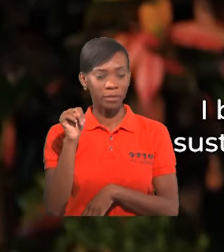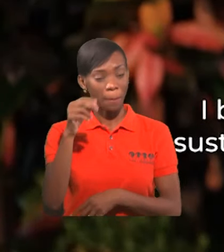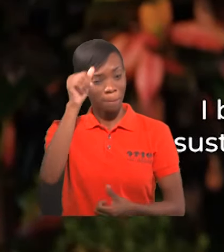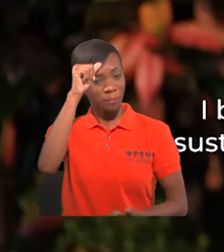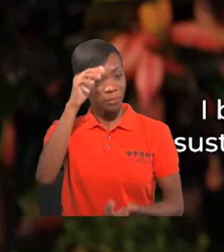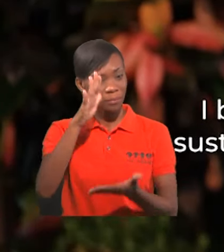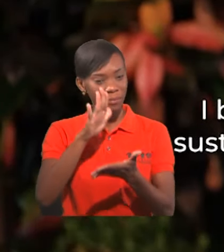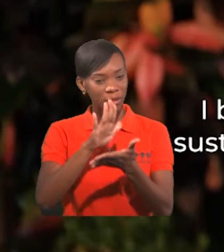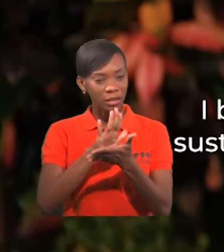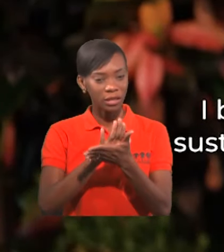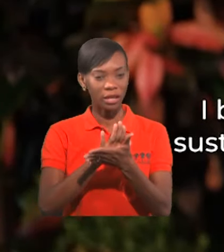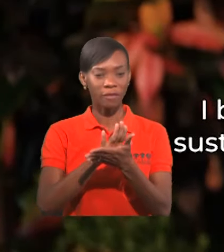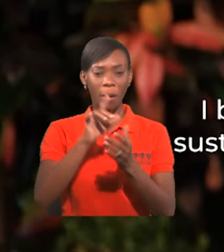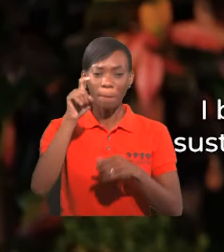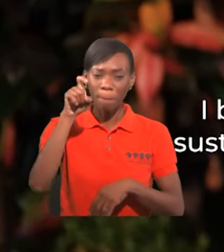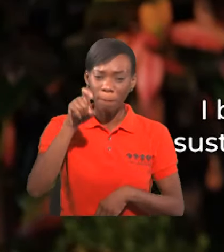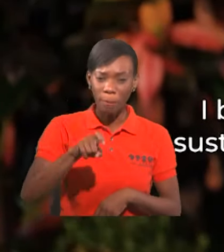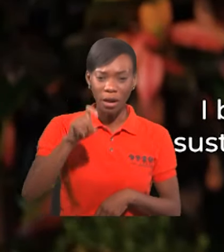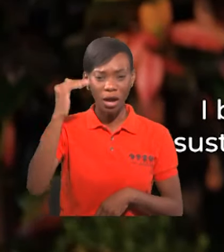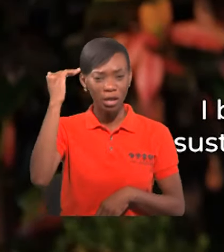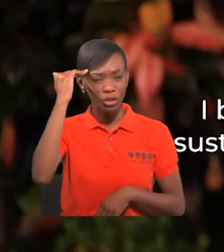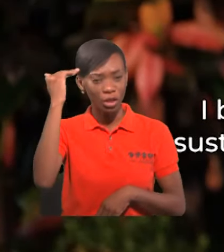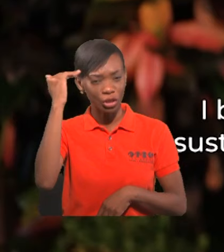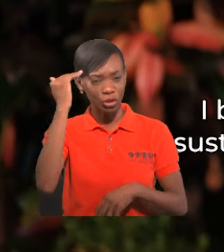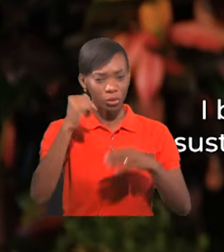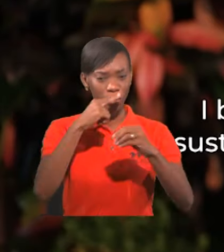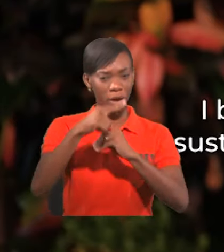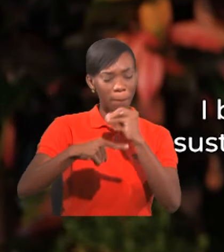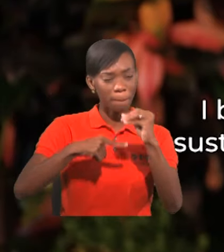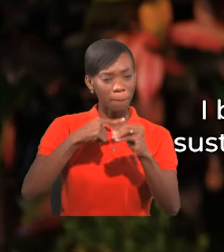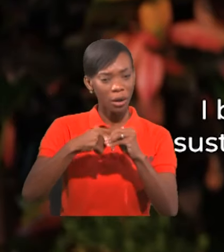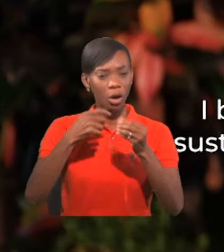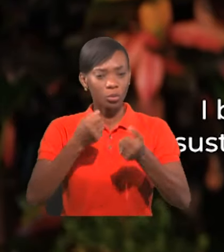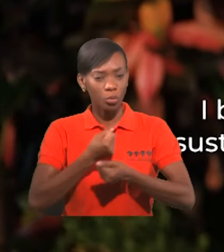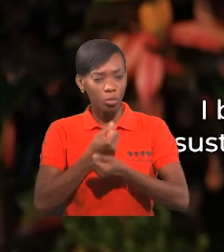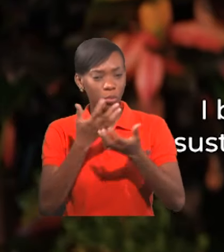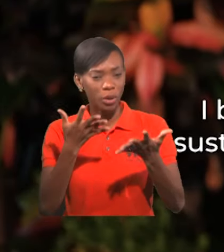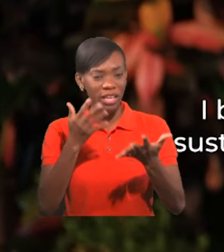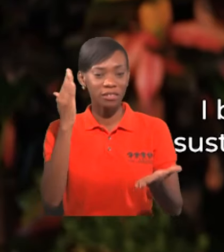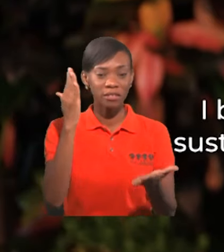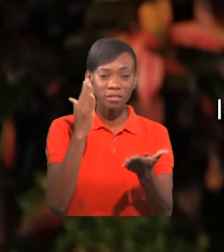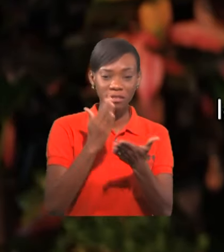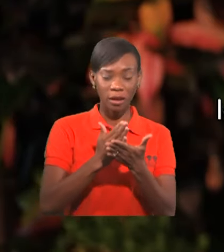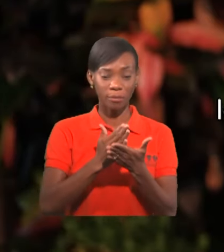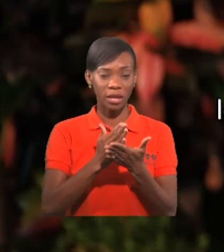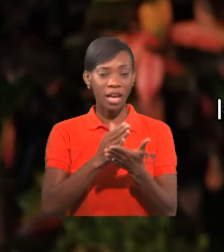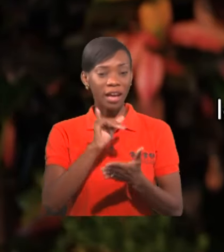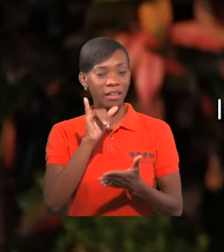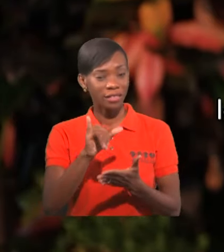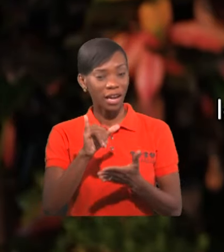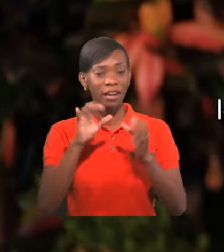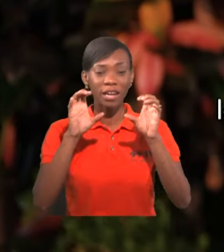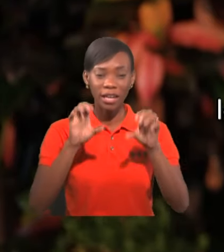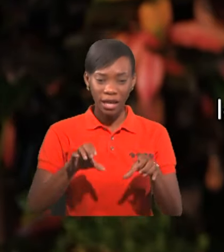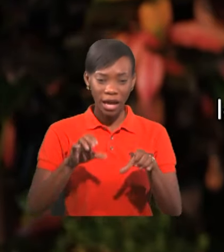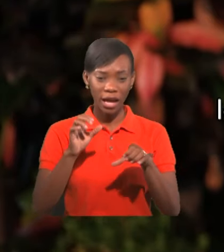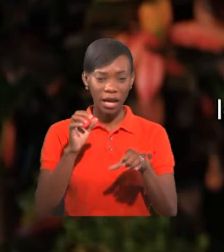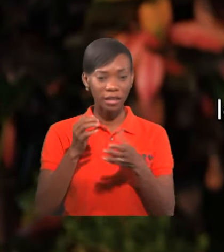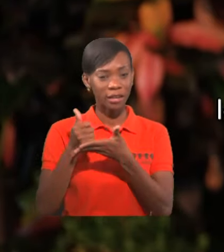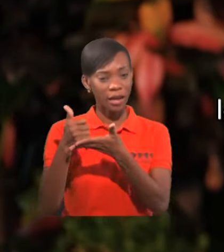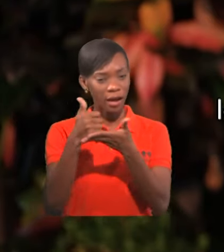believe that awareness of waste-free and sustainable life will be one of the most favorable legacies we can leave to future